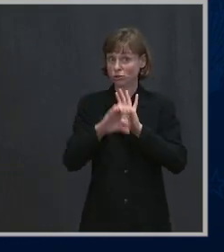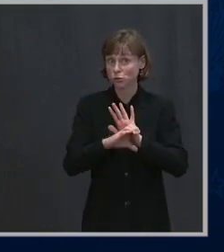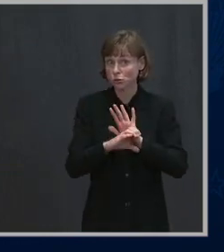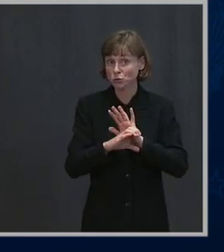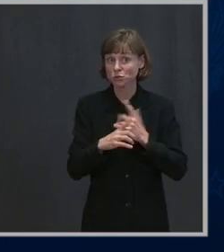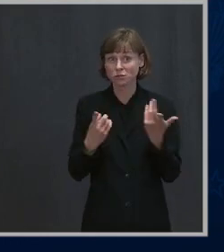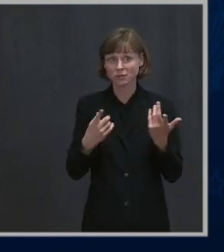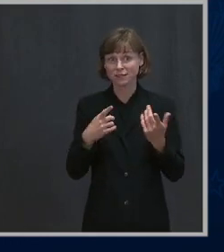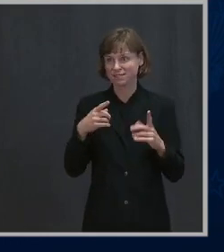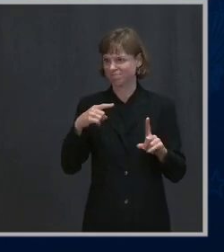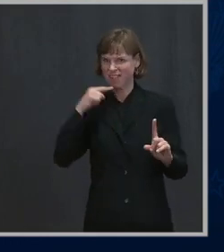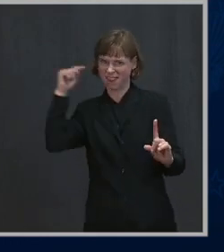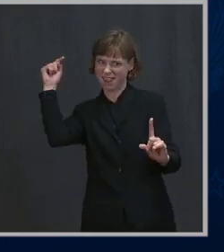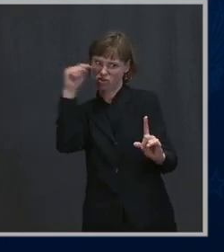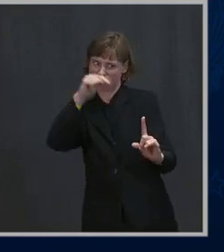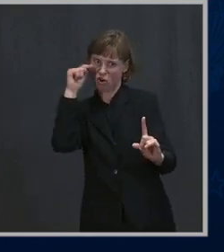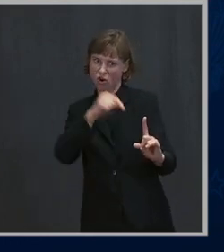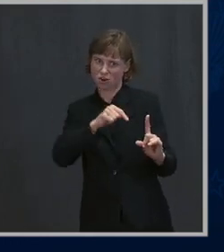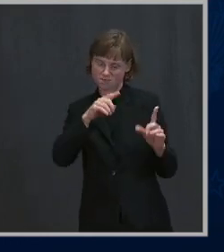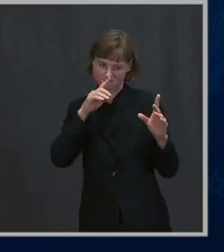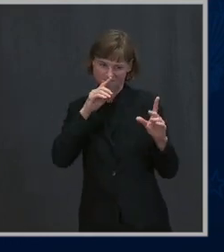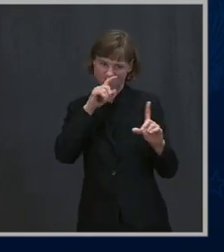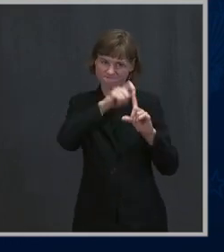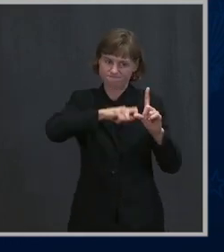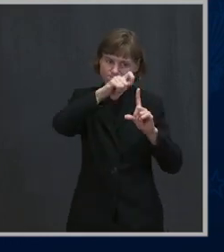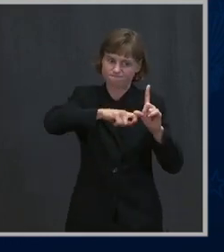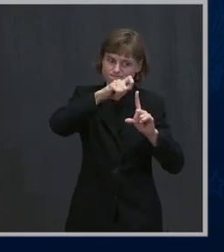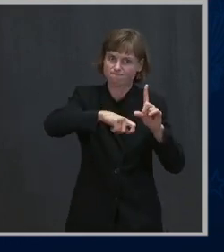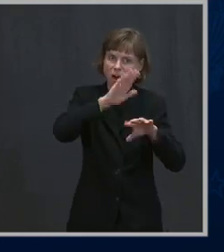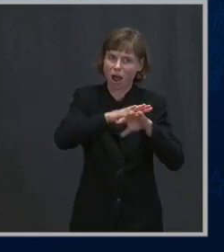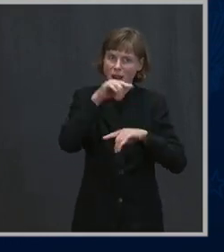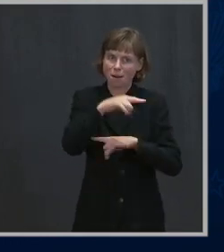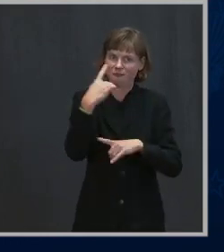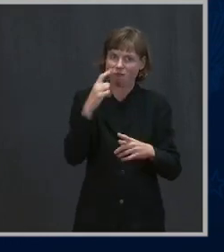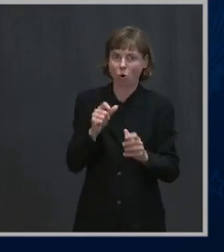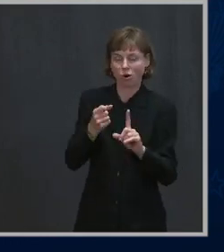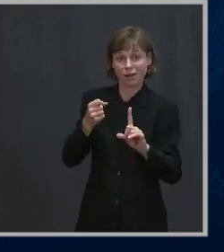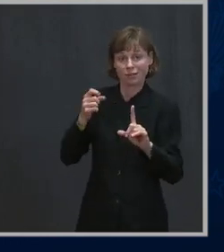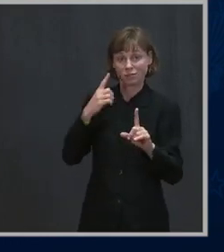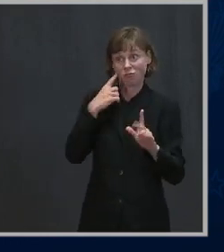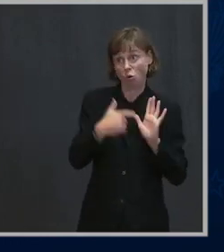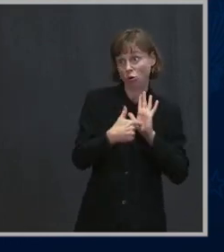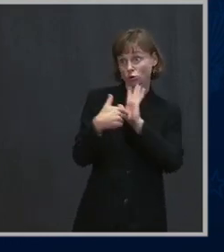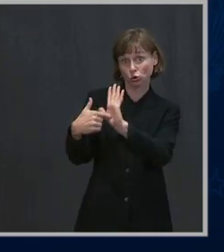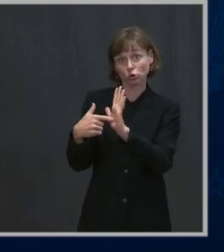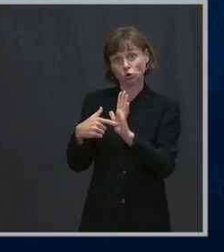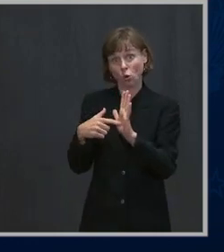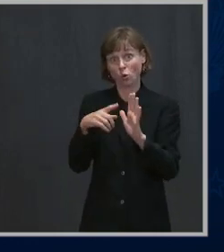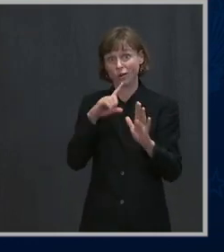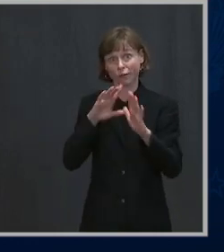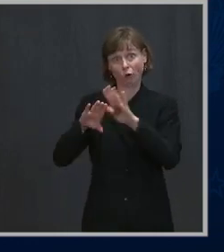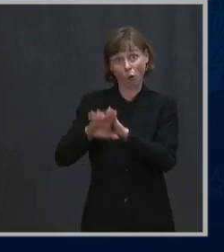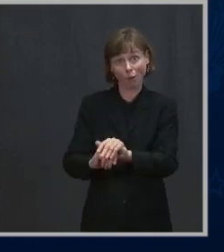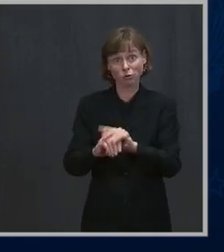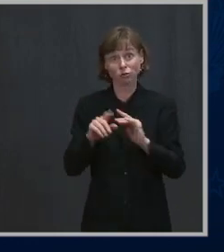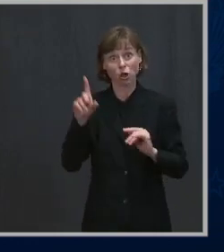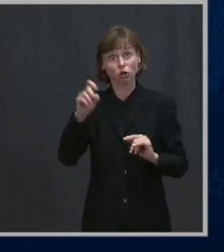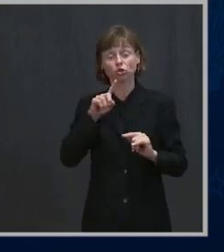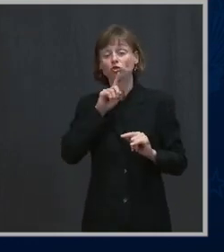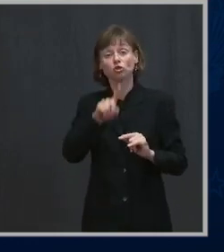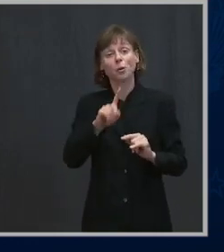he's been targeted targeted for exposing corruption he should be released immediately and without condition